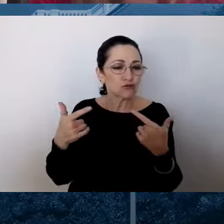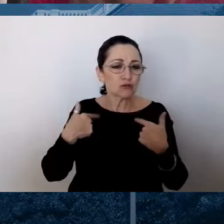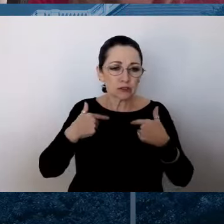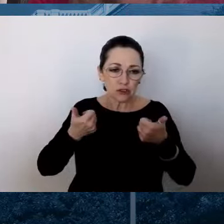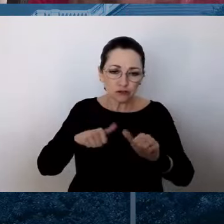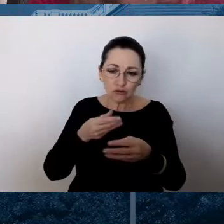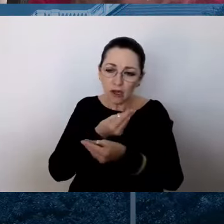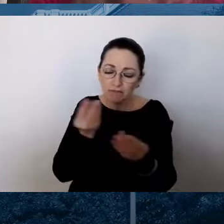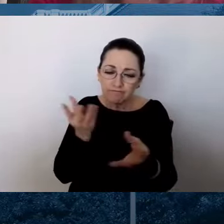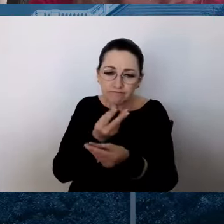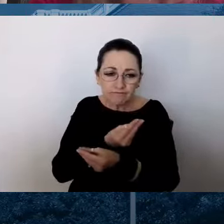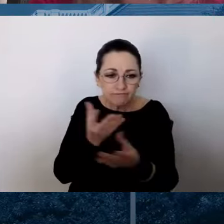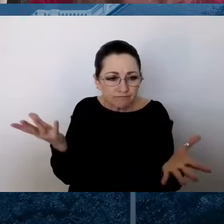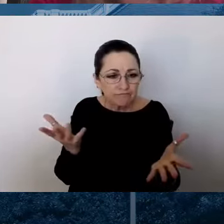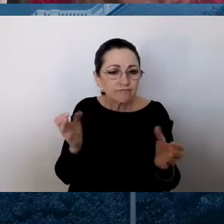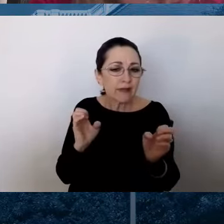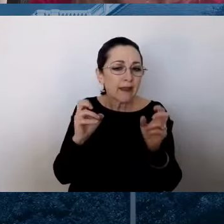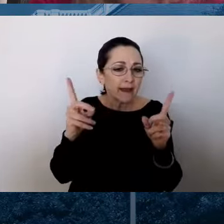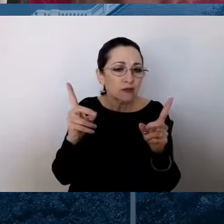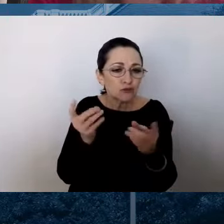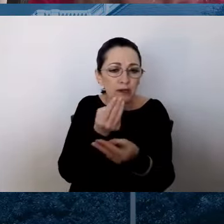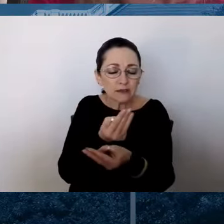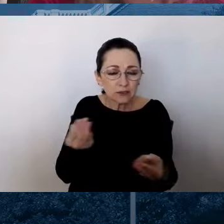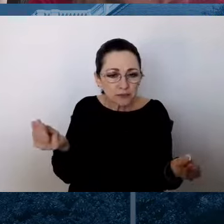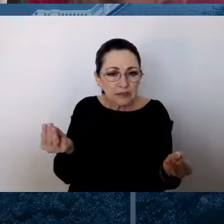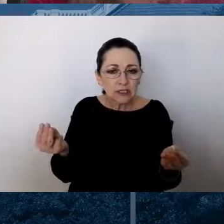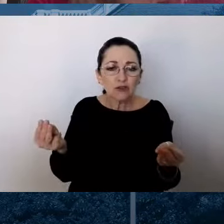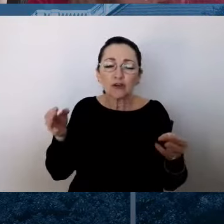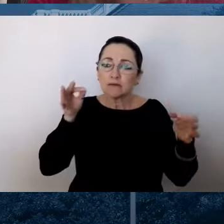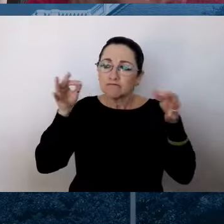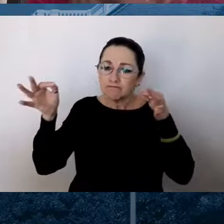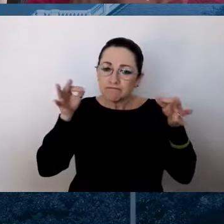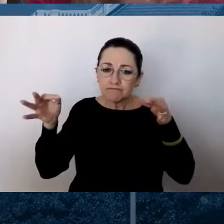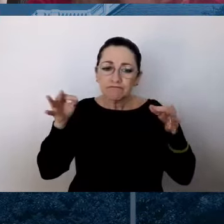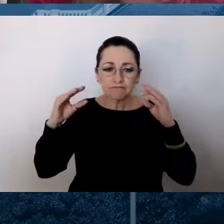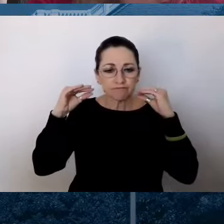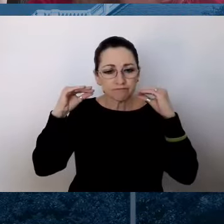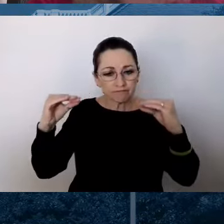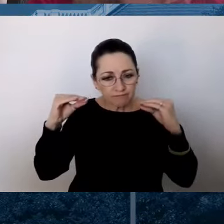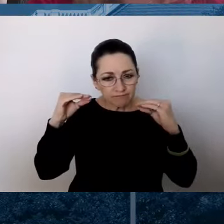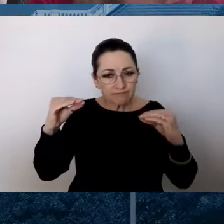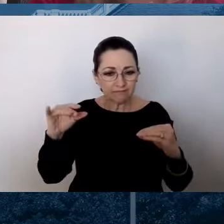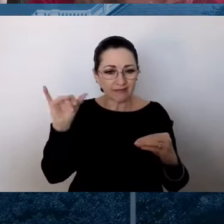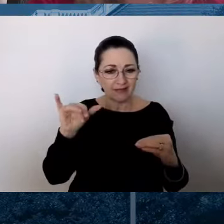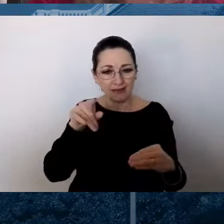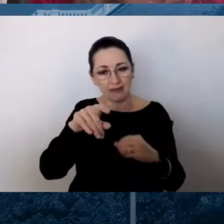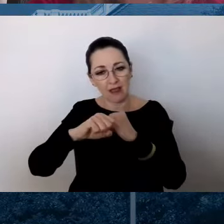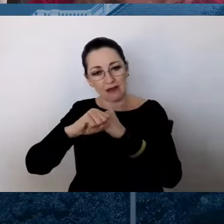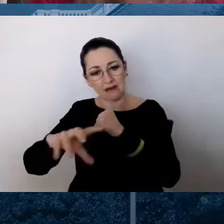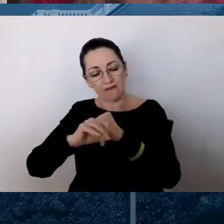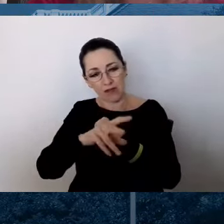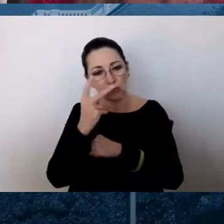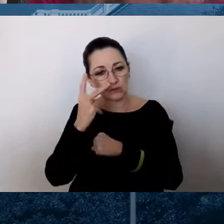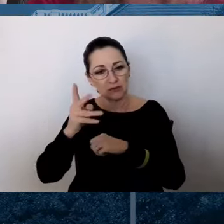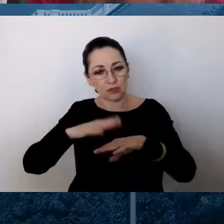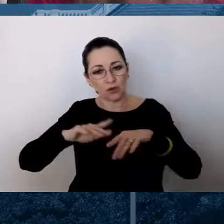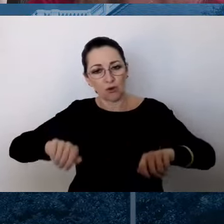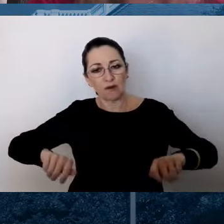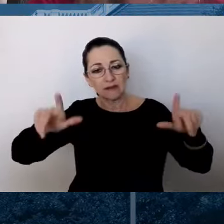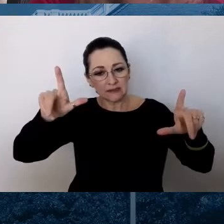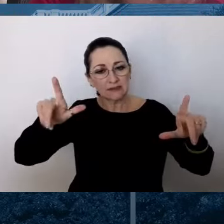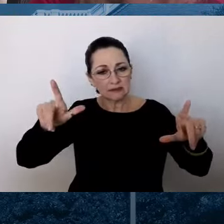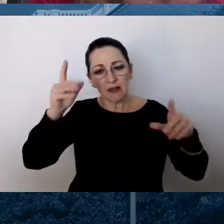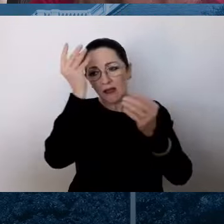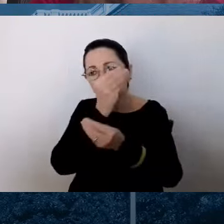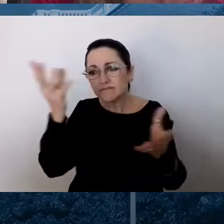distributing educational flyers and other materials, such as those on the right-hand side of the slide, to let parents know that this